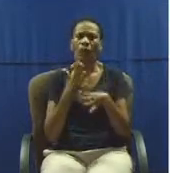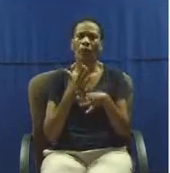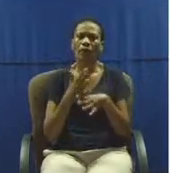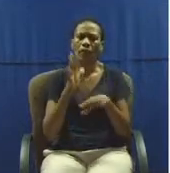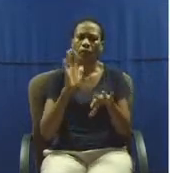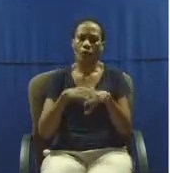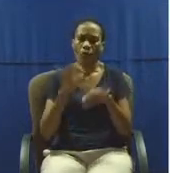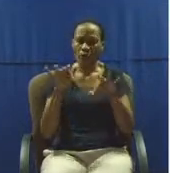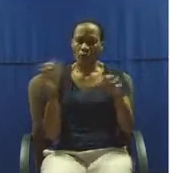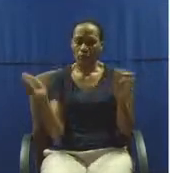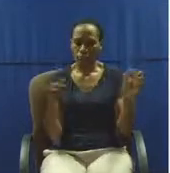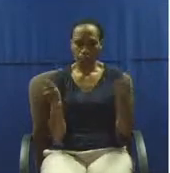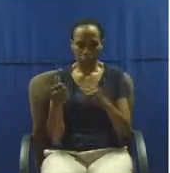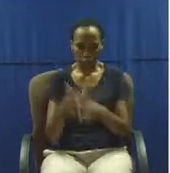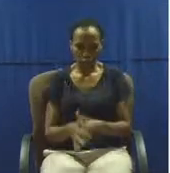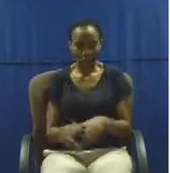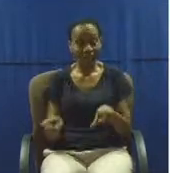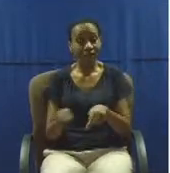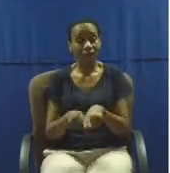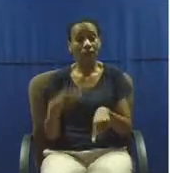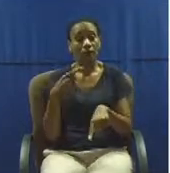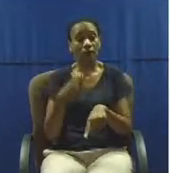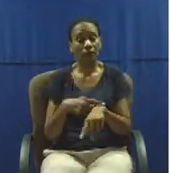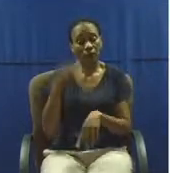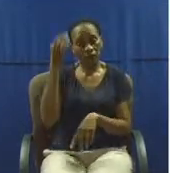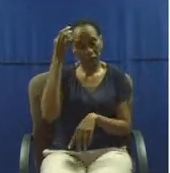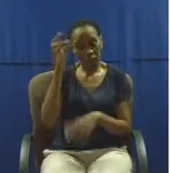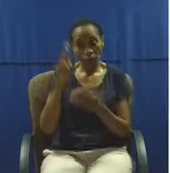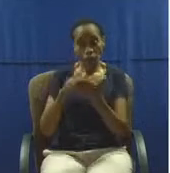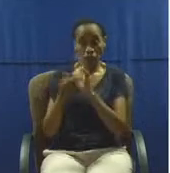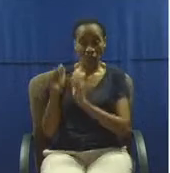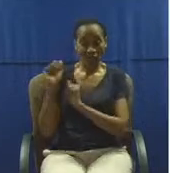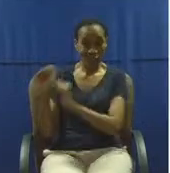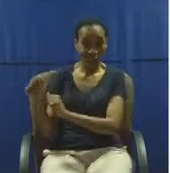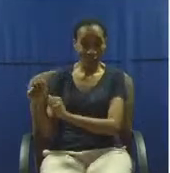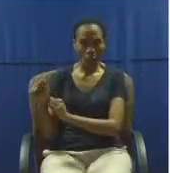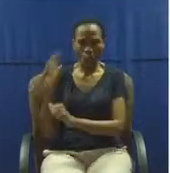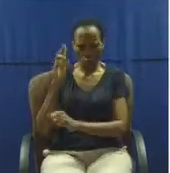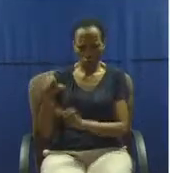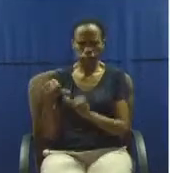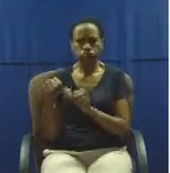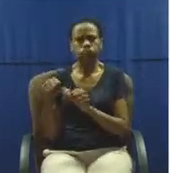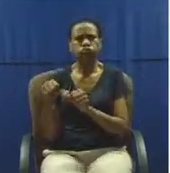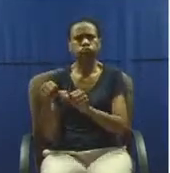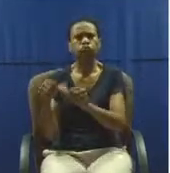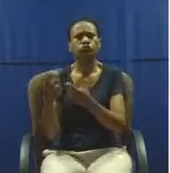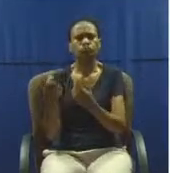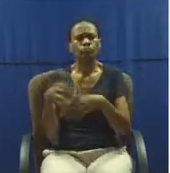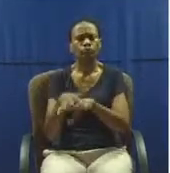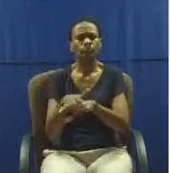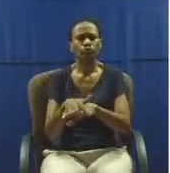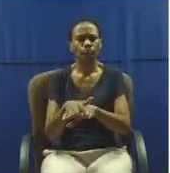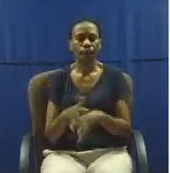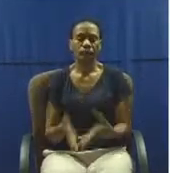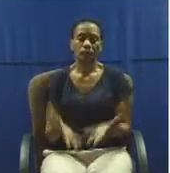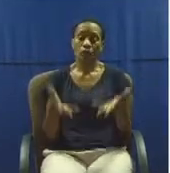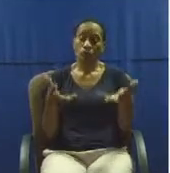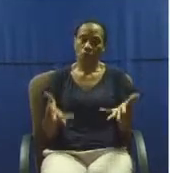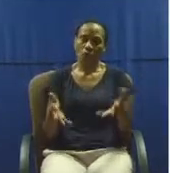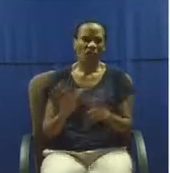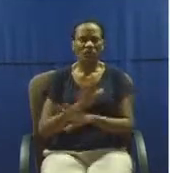the state will continue playing its role. Now, it isn't true